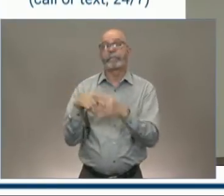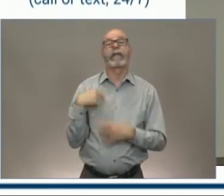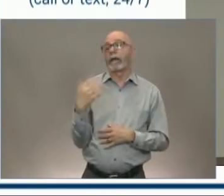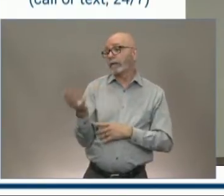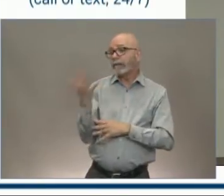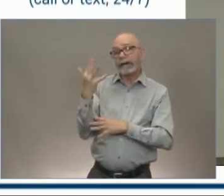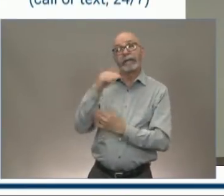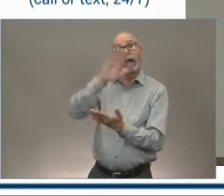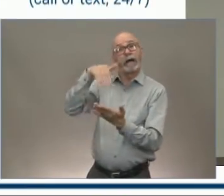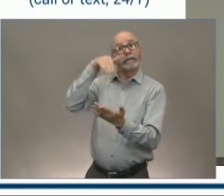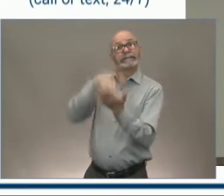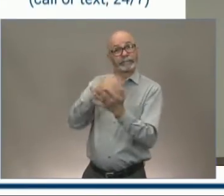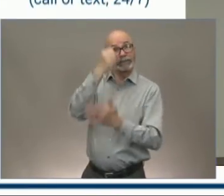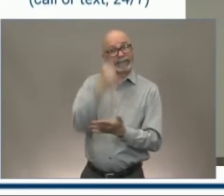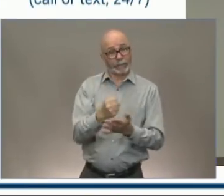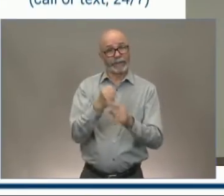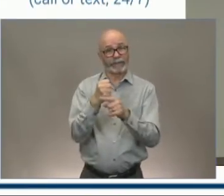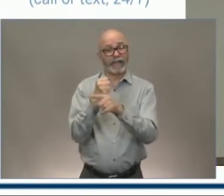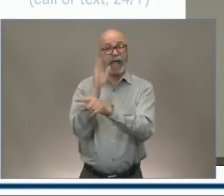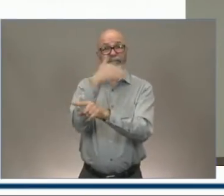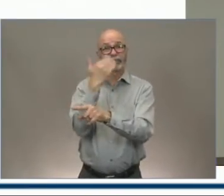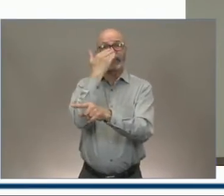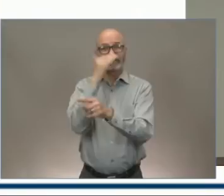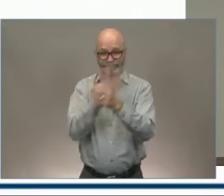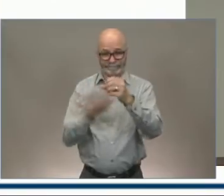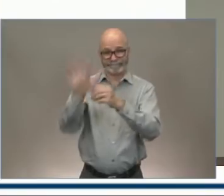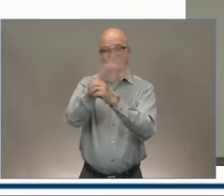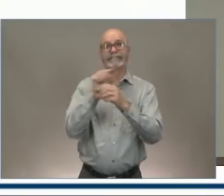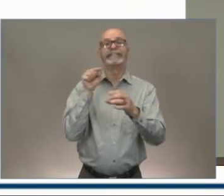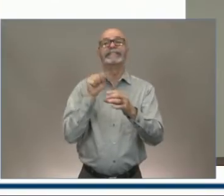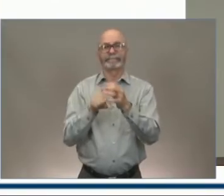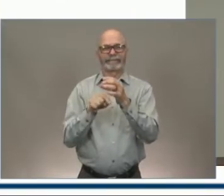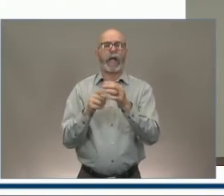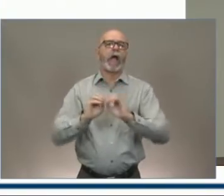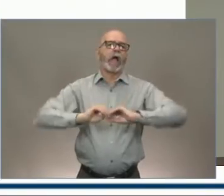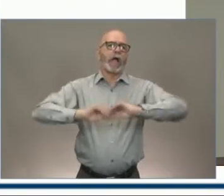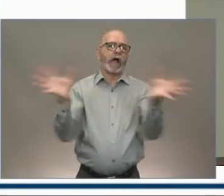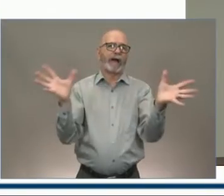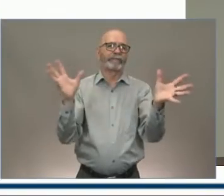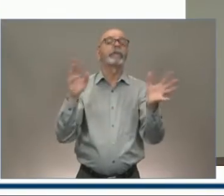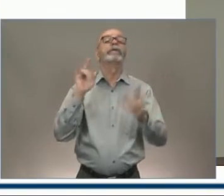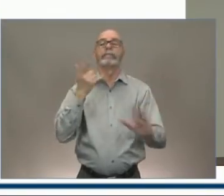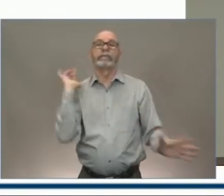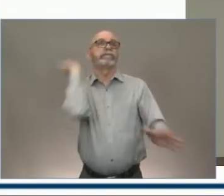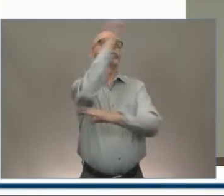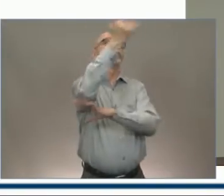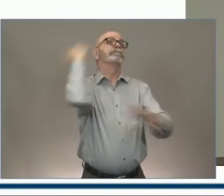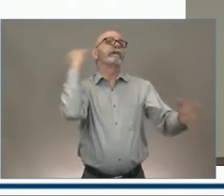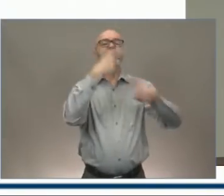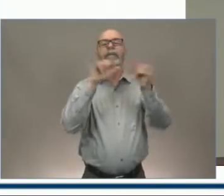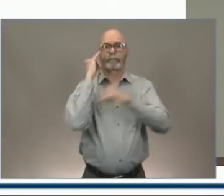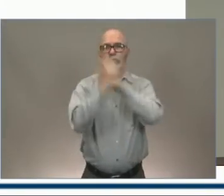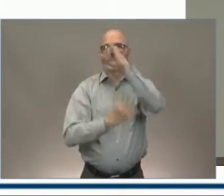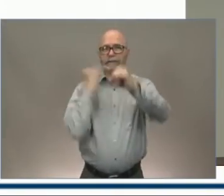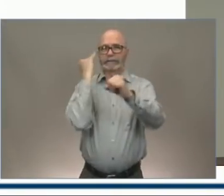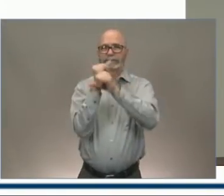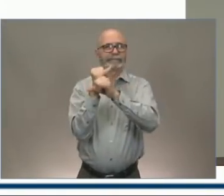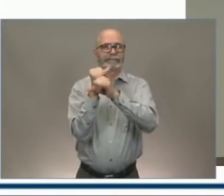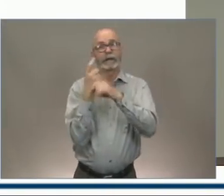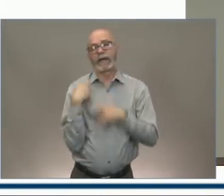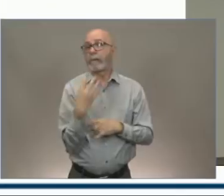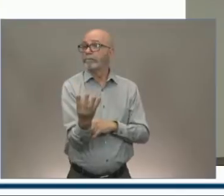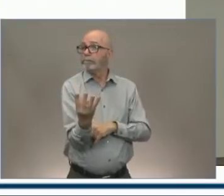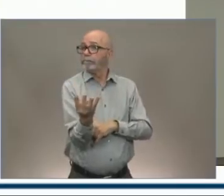African variant. The initial cases related to travel, or international travel, and the other 4 cases are household contacts of that